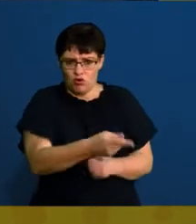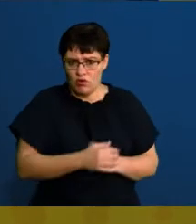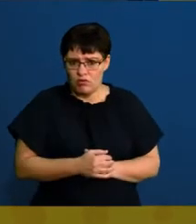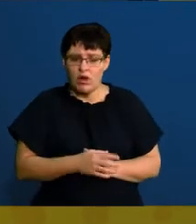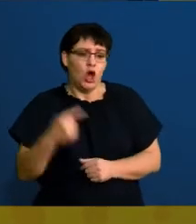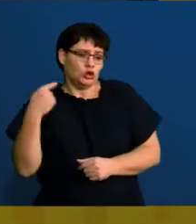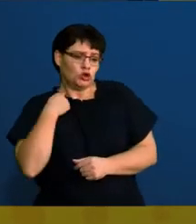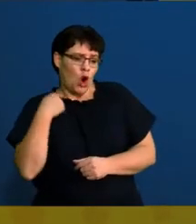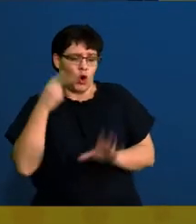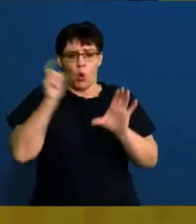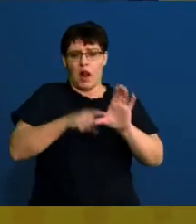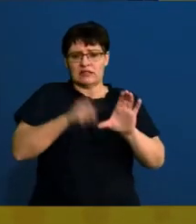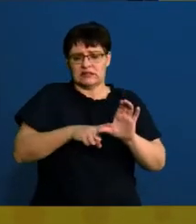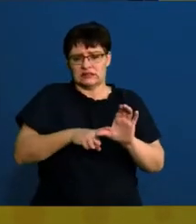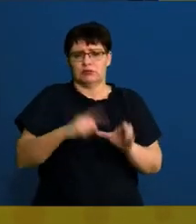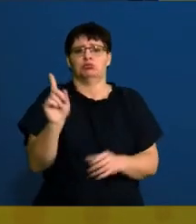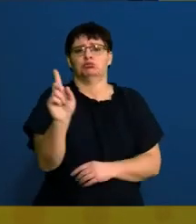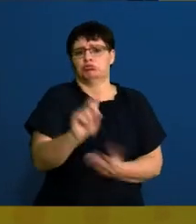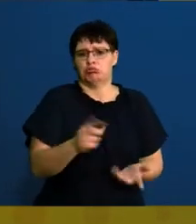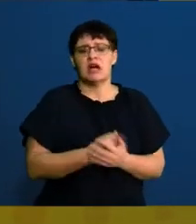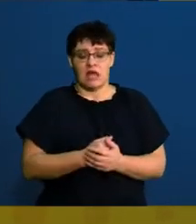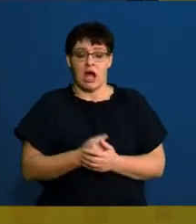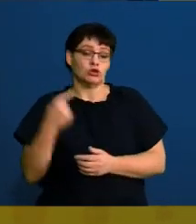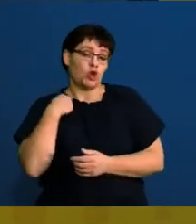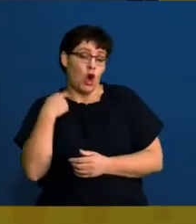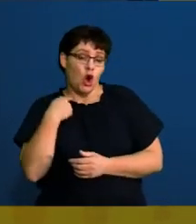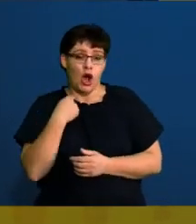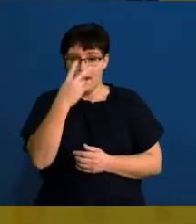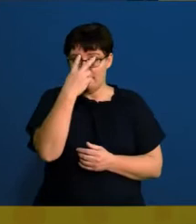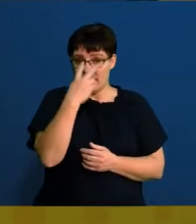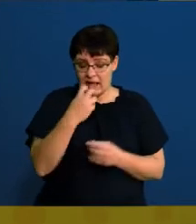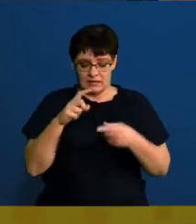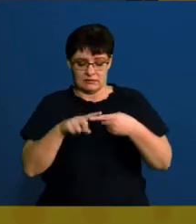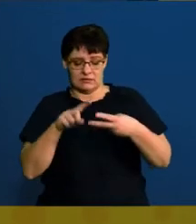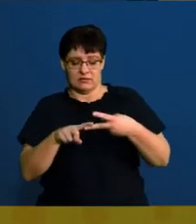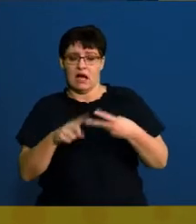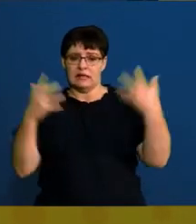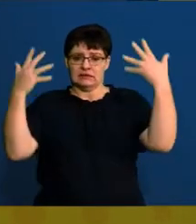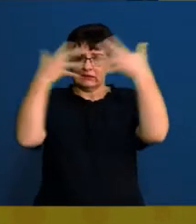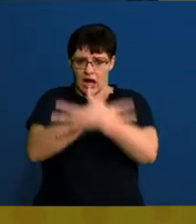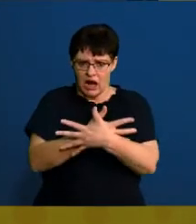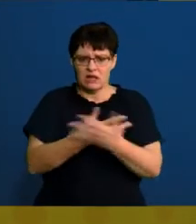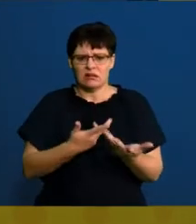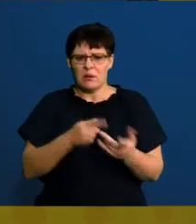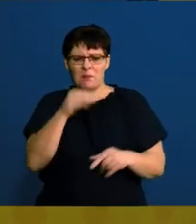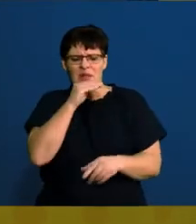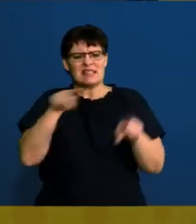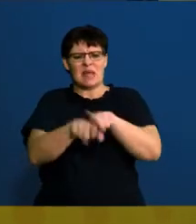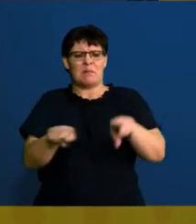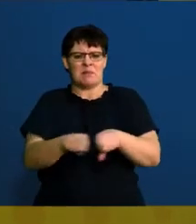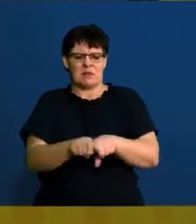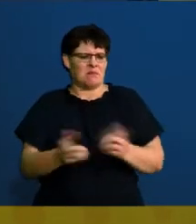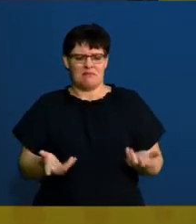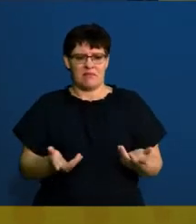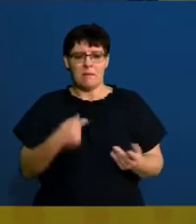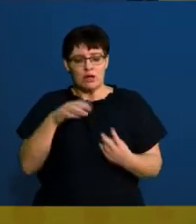qualities of the dog. And we say, the dog is black in color and the dog is dark in color. We're basically saying the same thing. So we must make